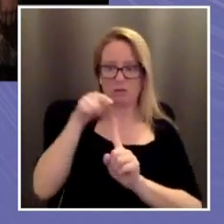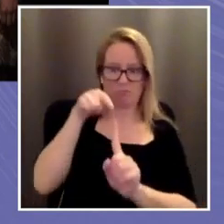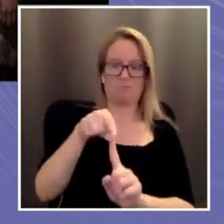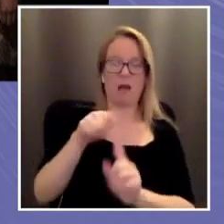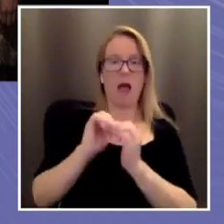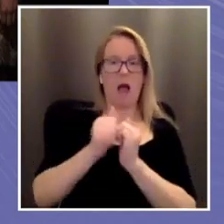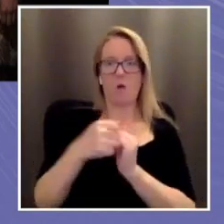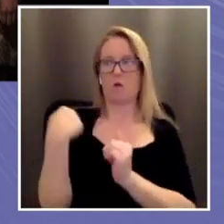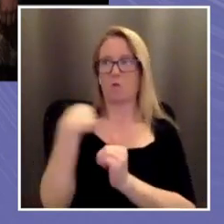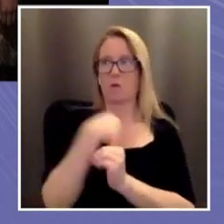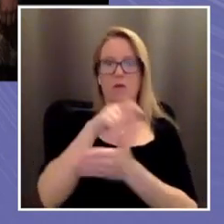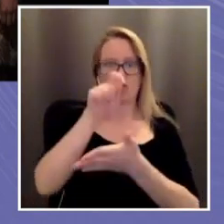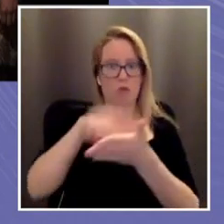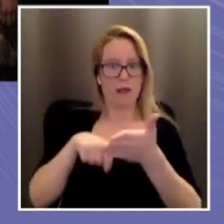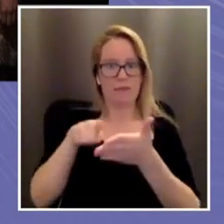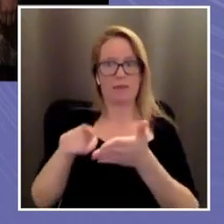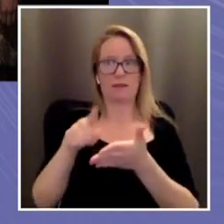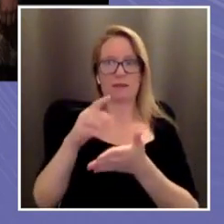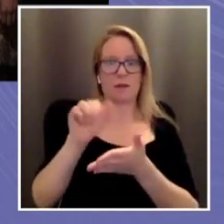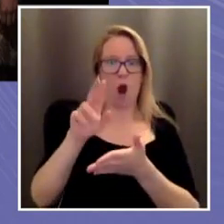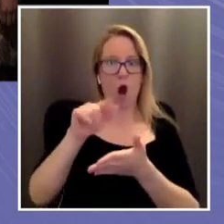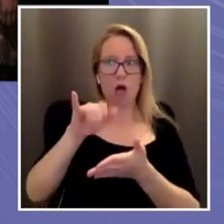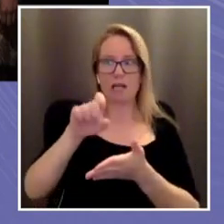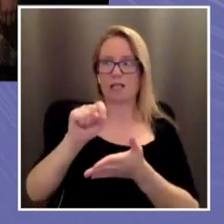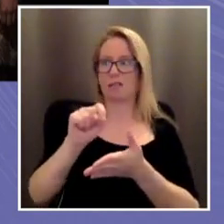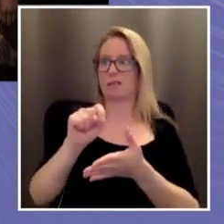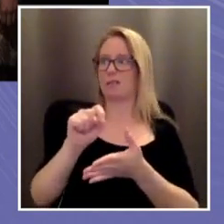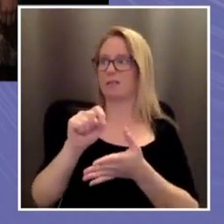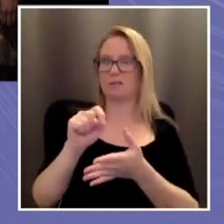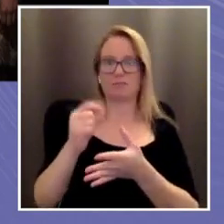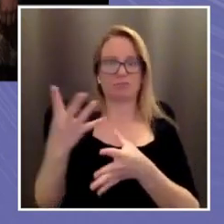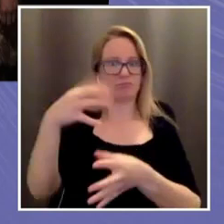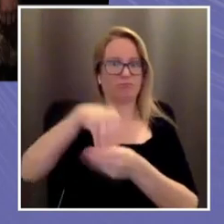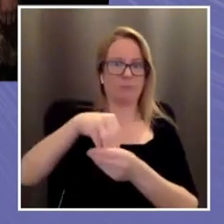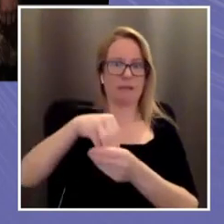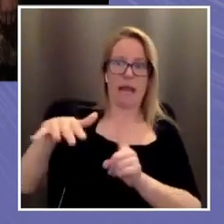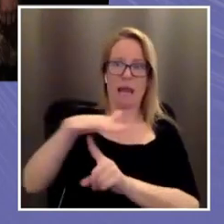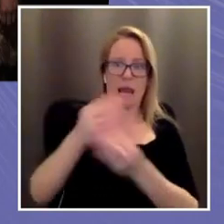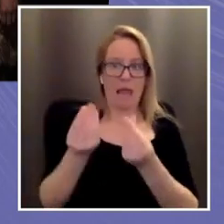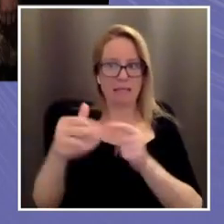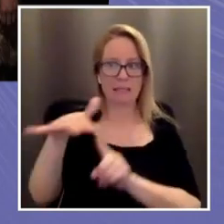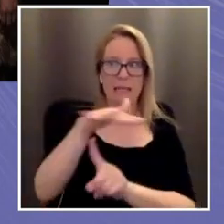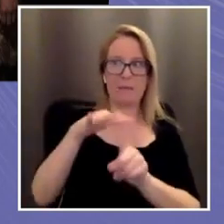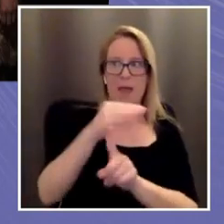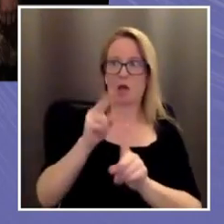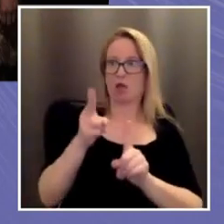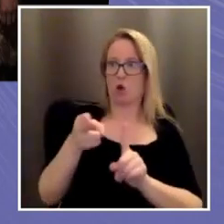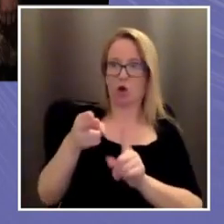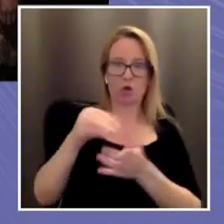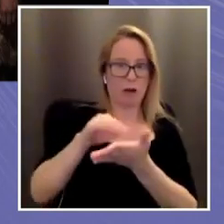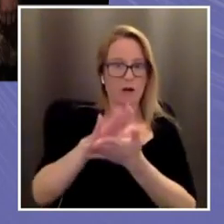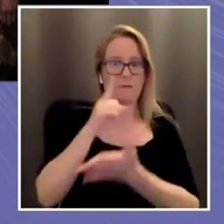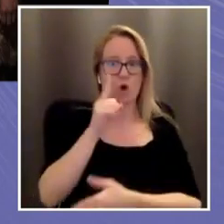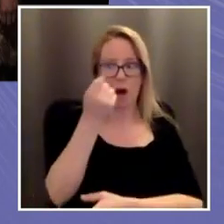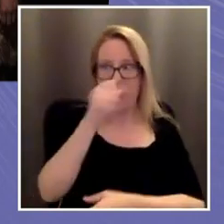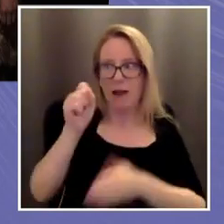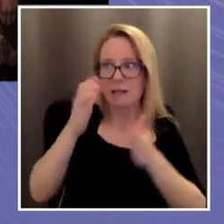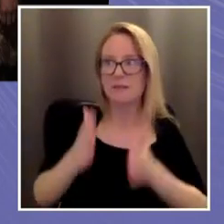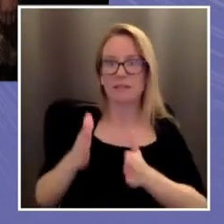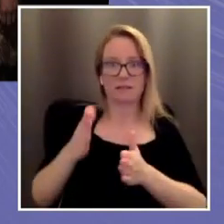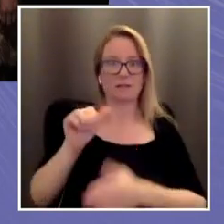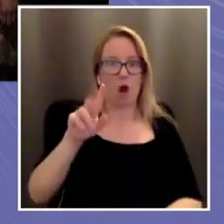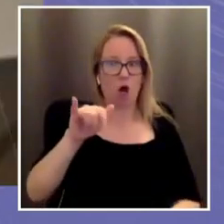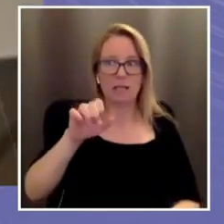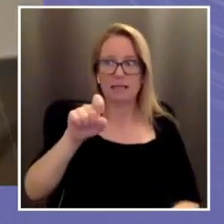write this artist into the landscape and historical record of activist artists?